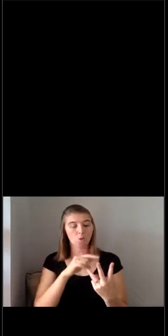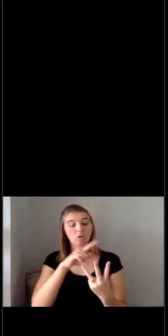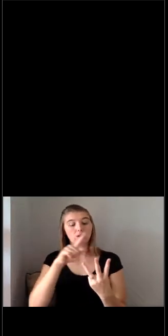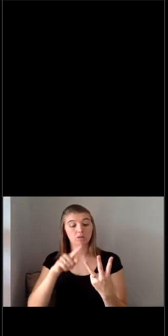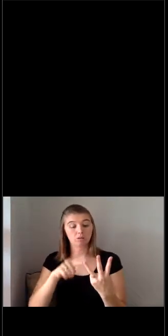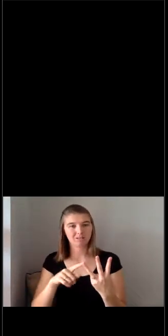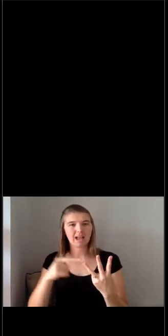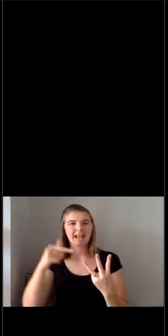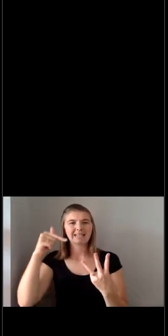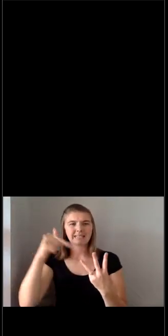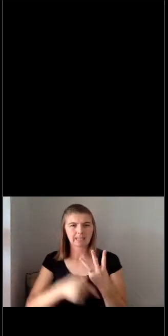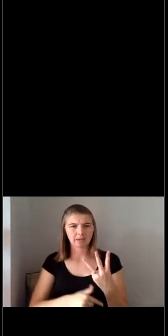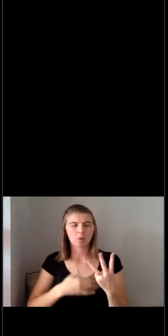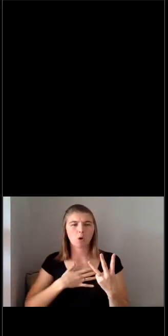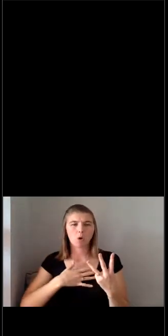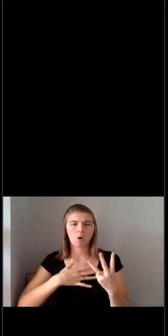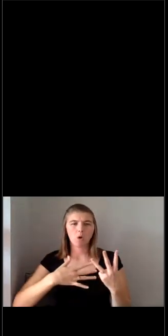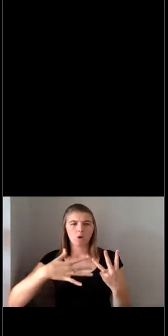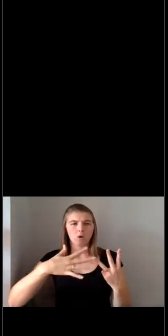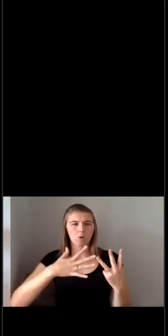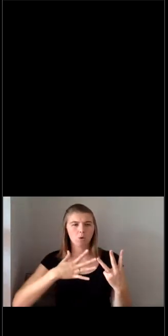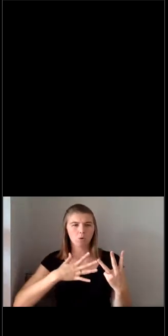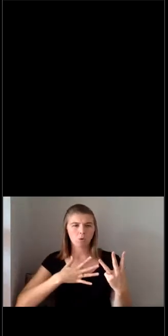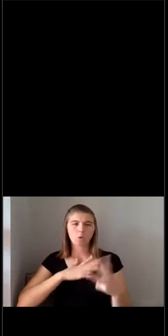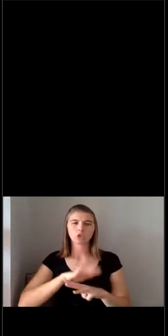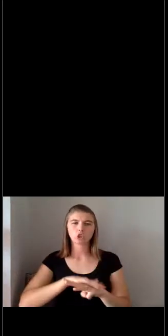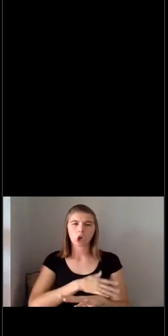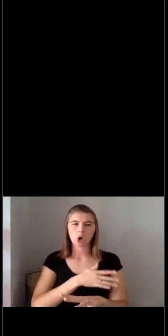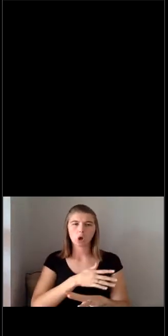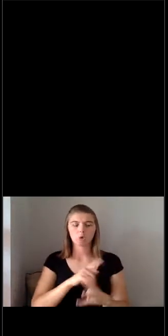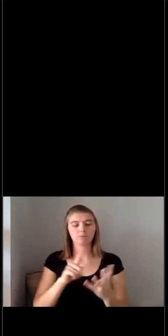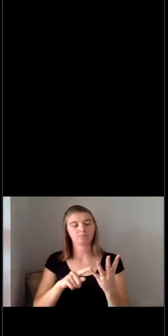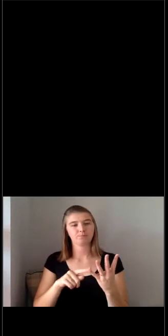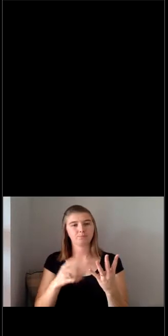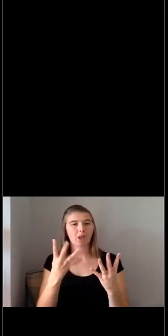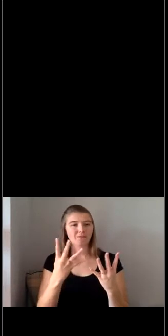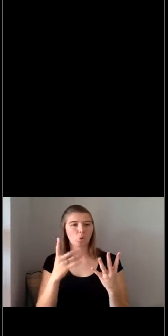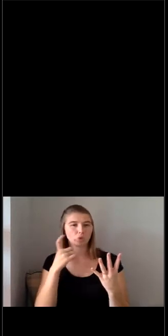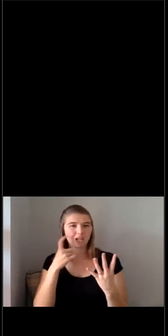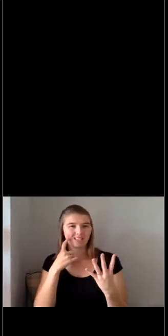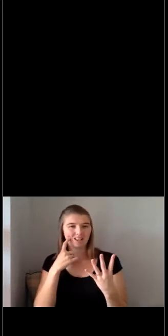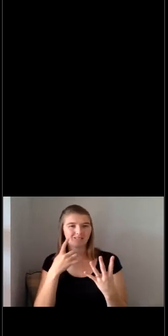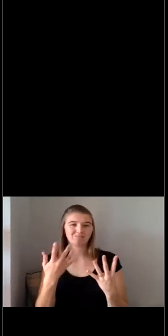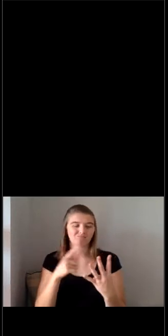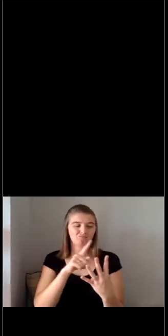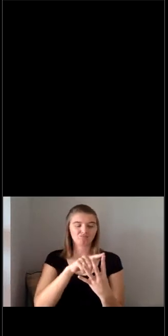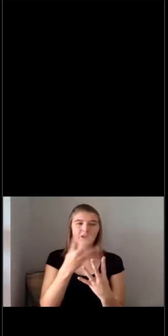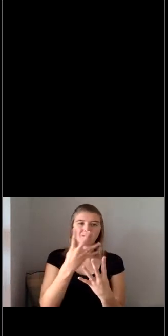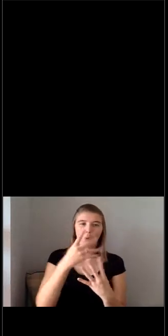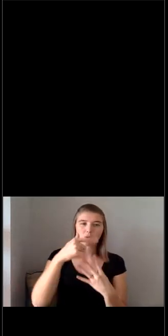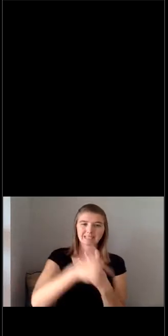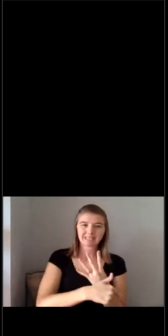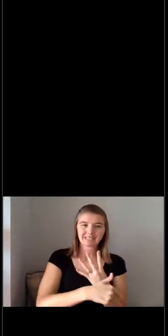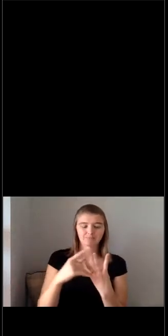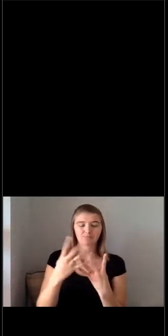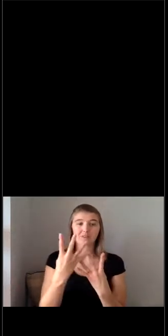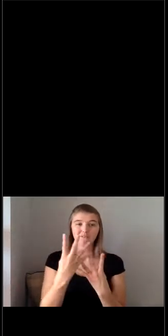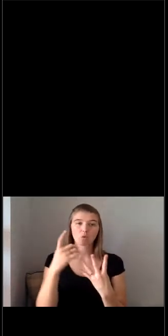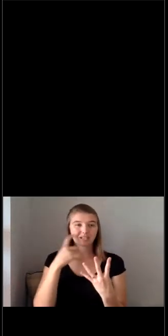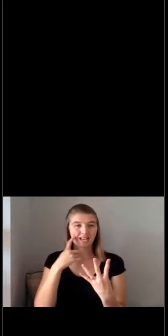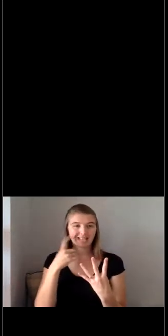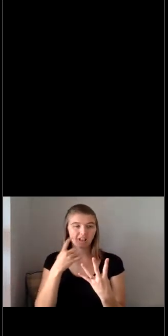ending with four gentle breaths. So four deep, four gentle, four deep, four gentle, 16 breaths